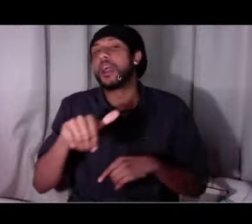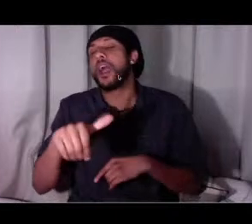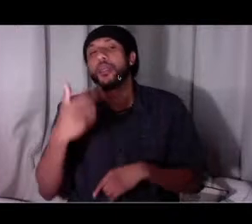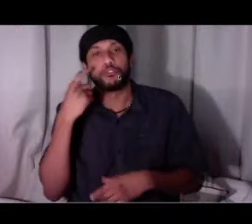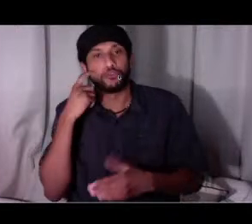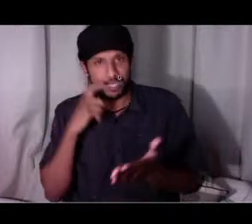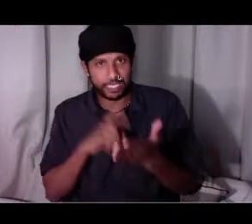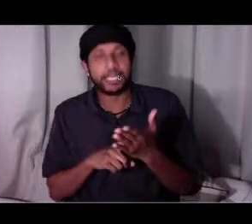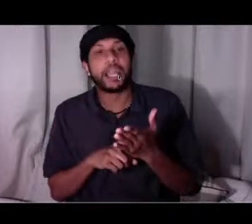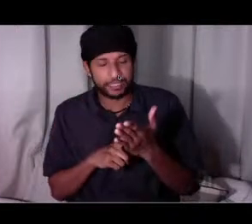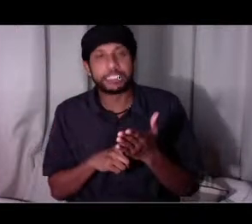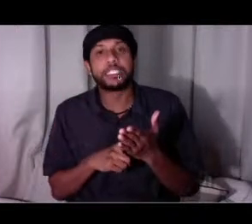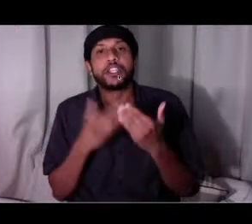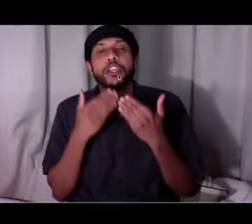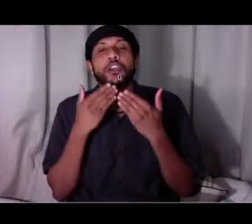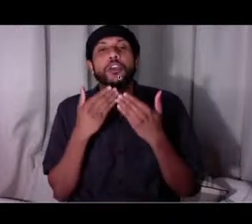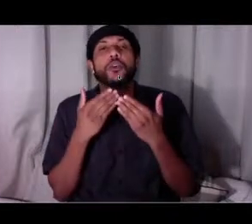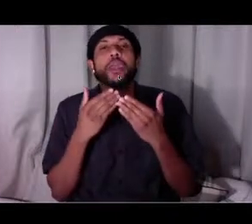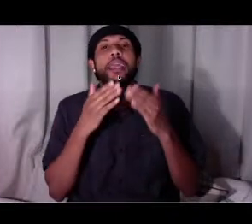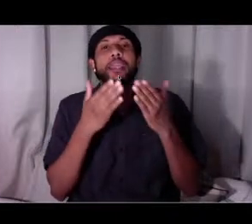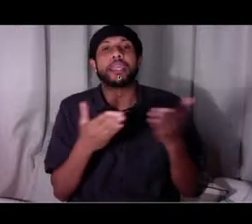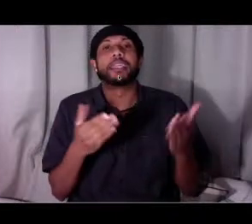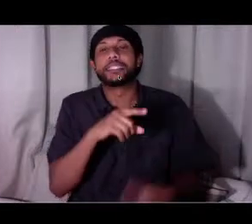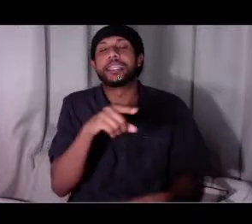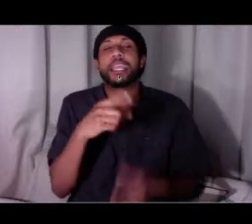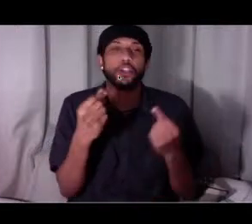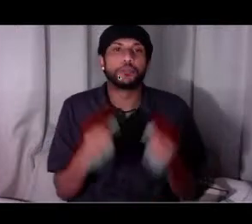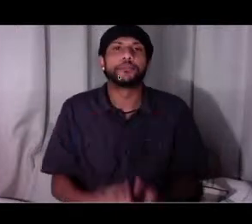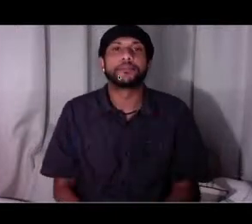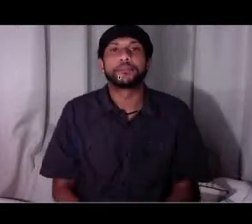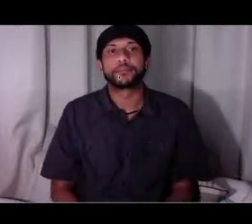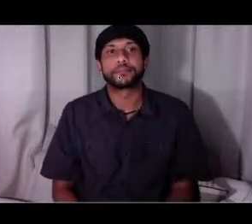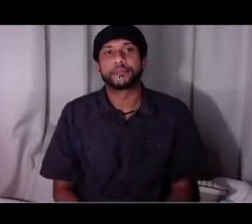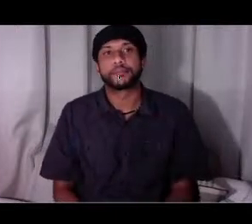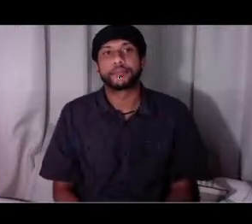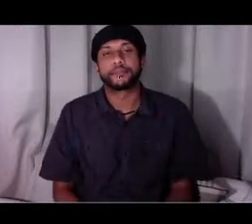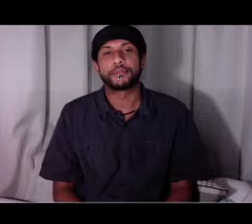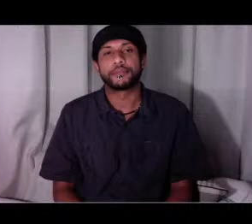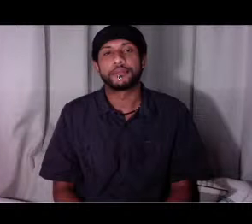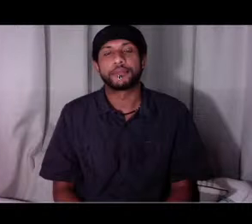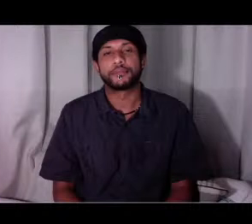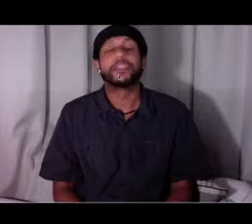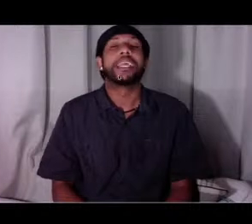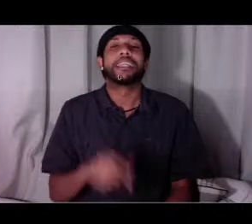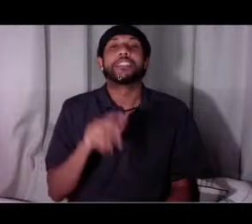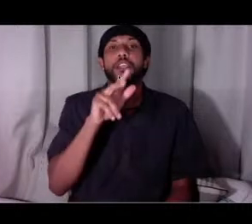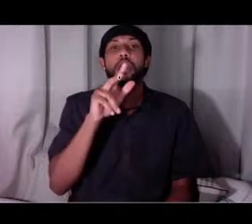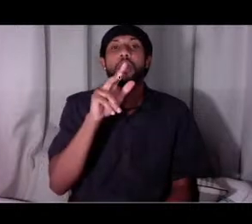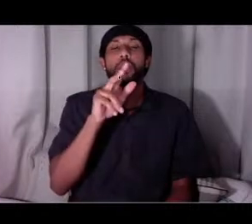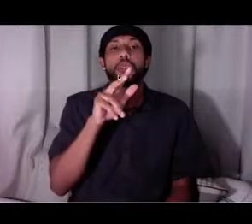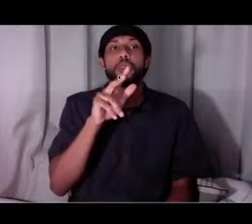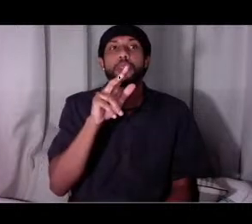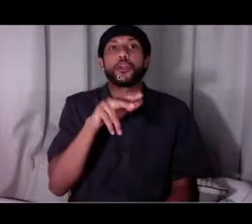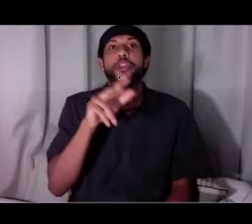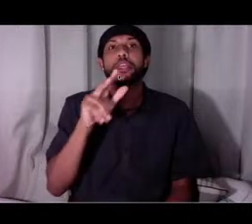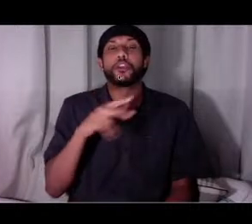recognizing the great things that they do do I also um this is the 33rd